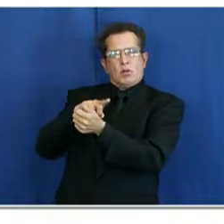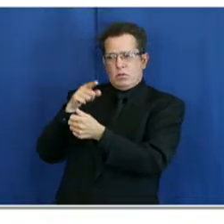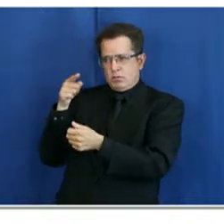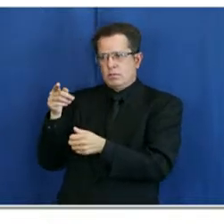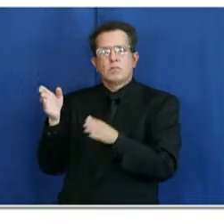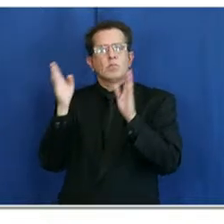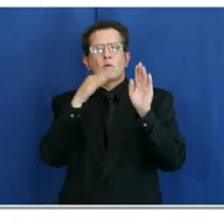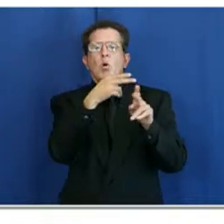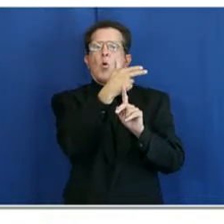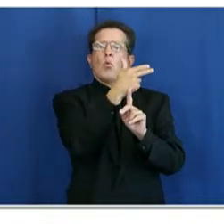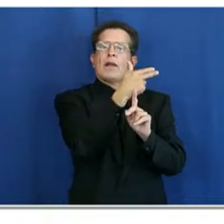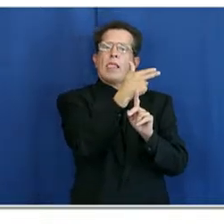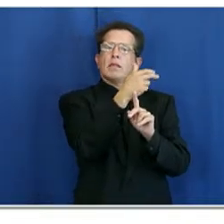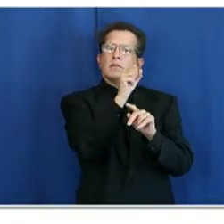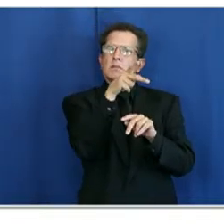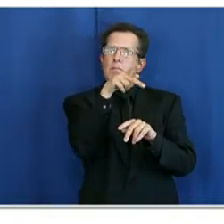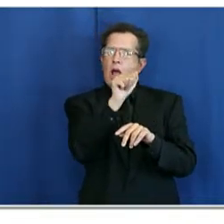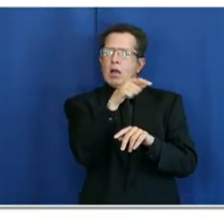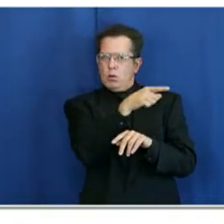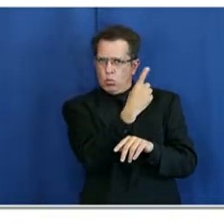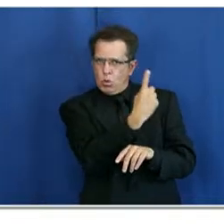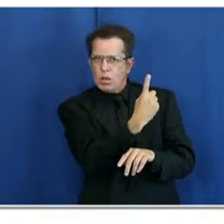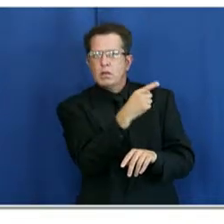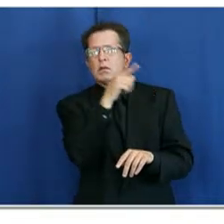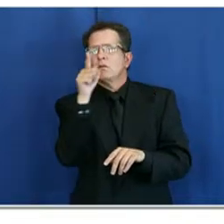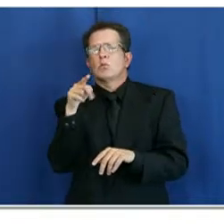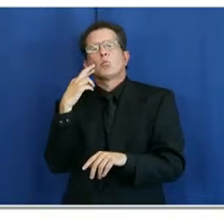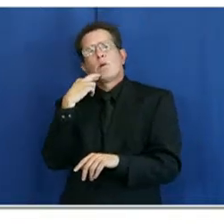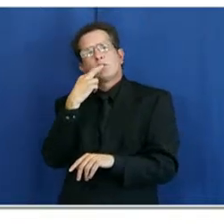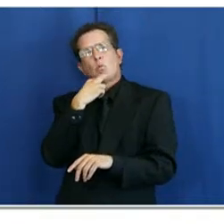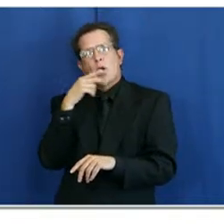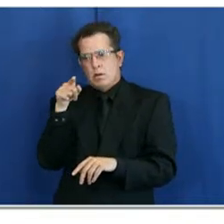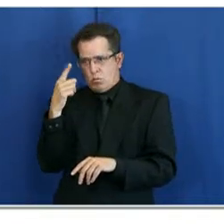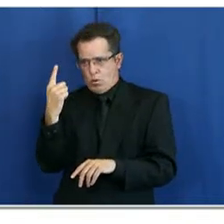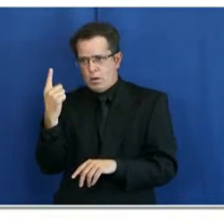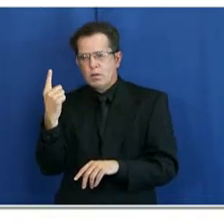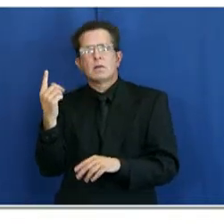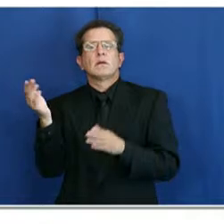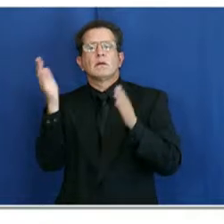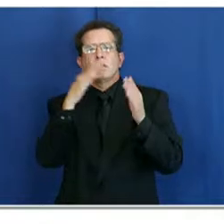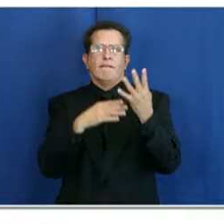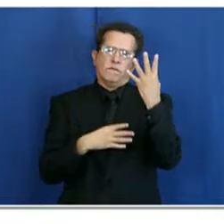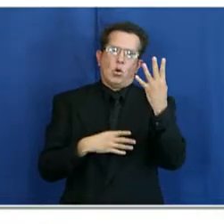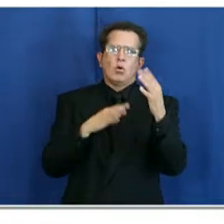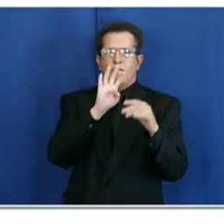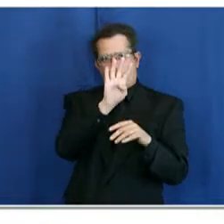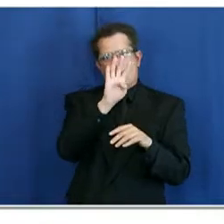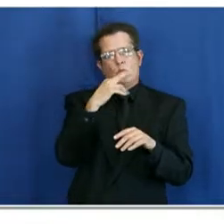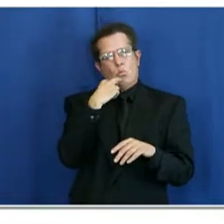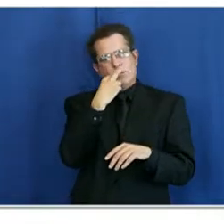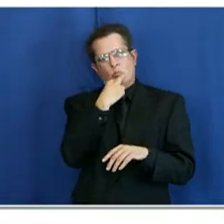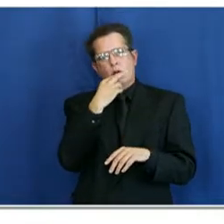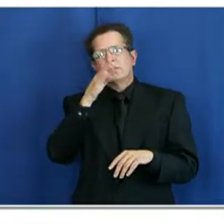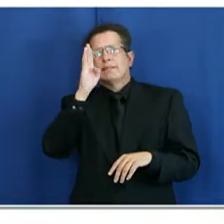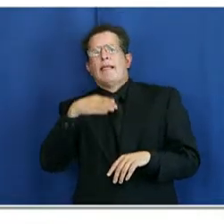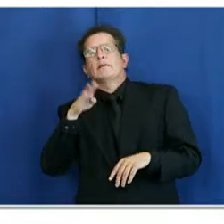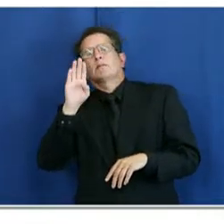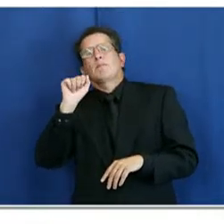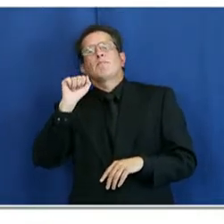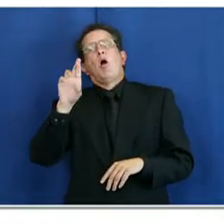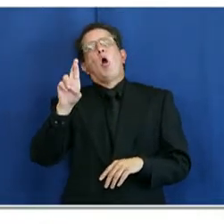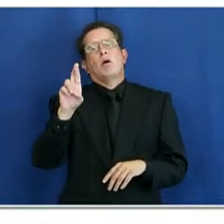in a hotel, resort, or spa, and then 1 in a restaurant only, and 4 in